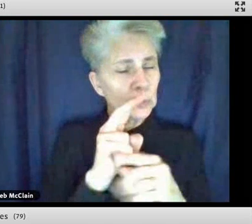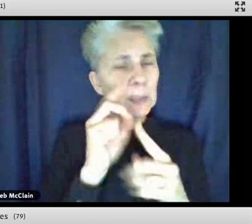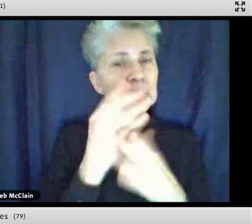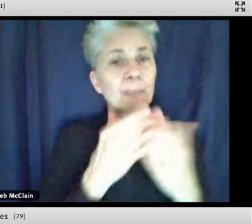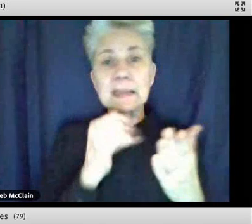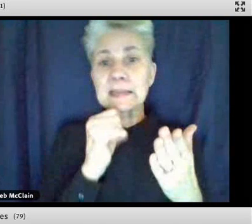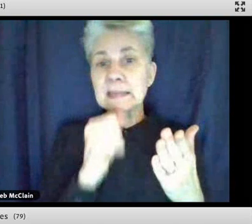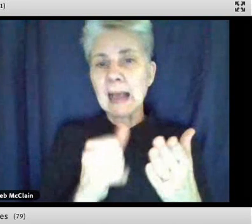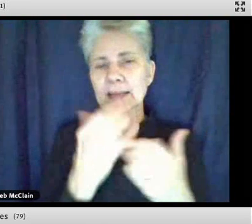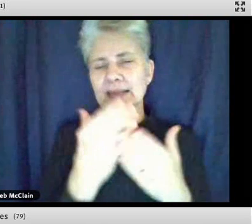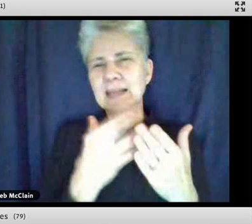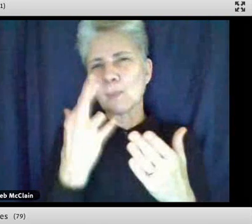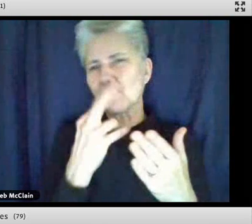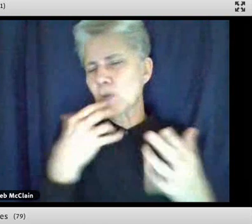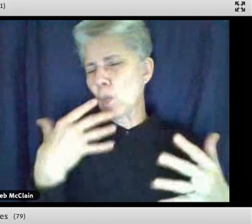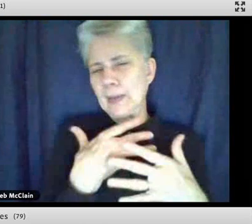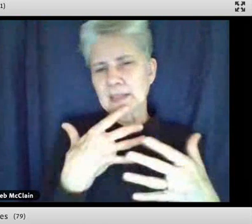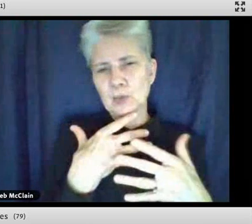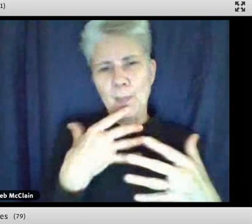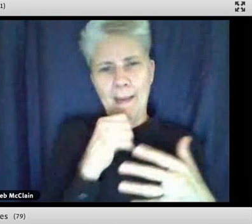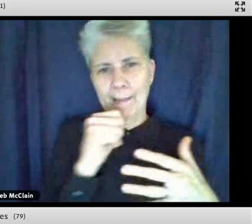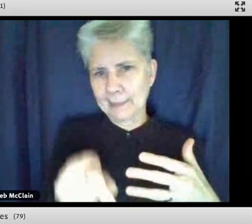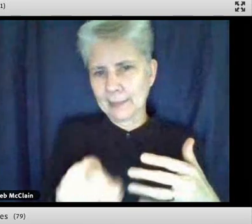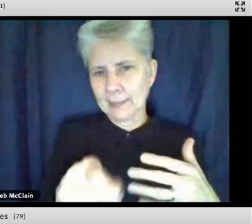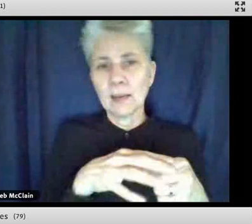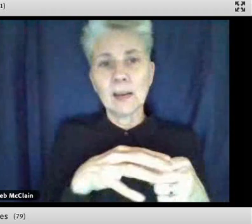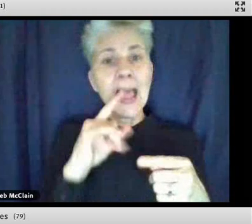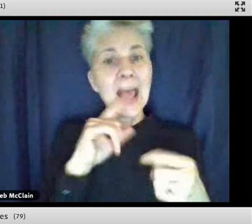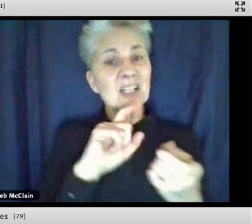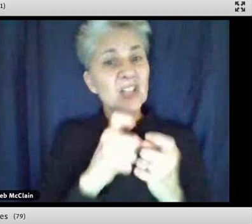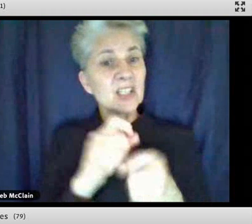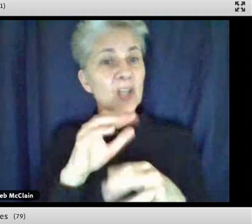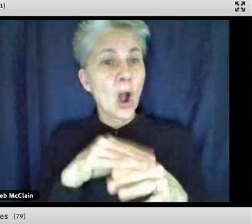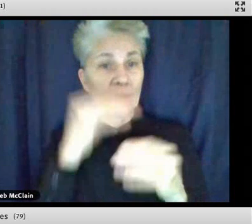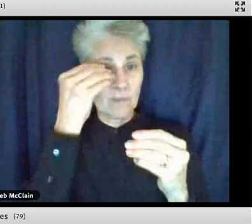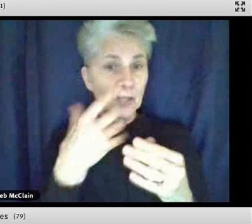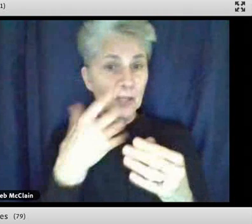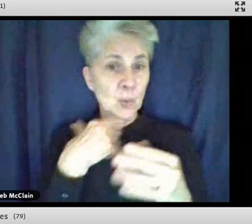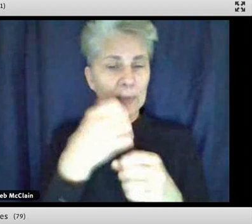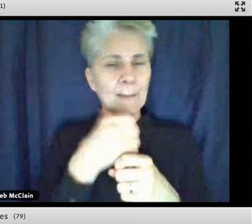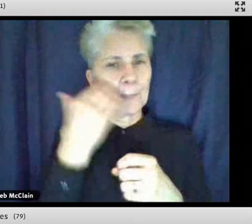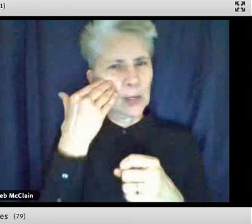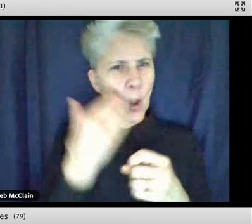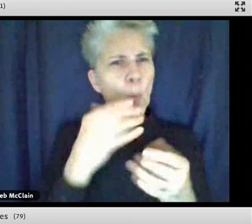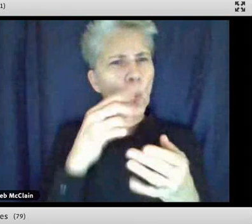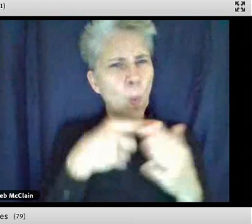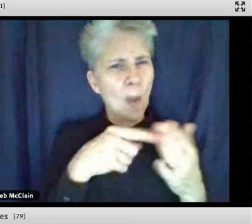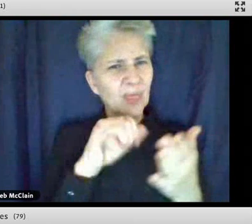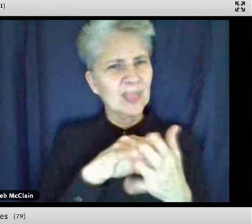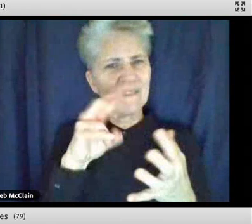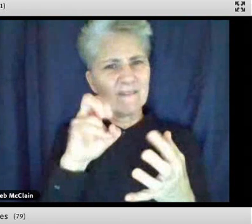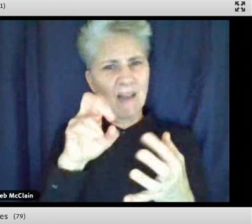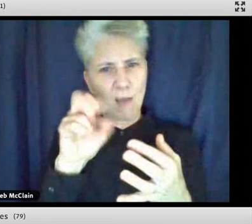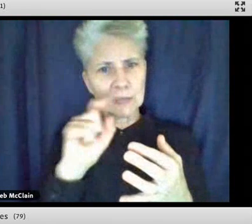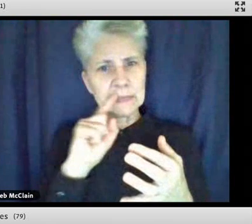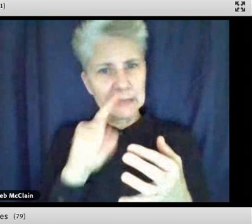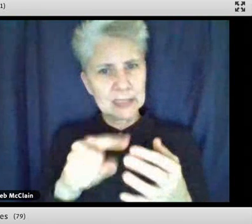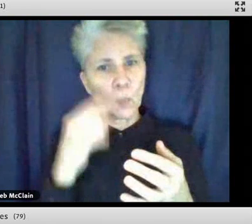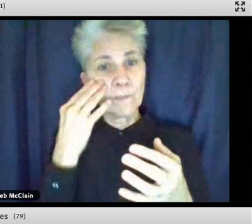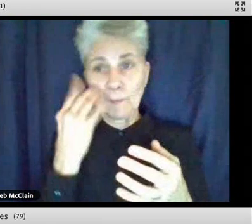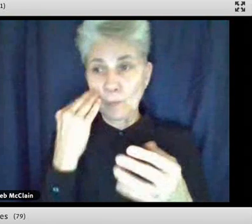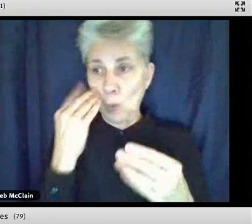some reasons not to panic, and this changes depending on the data we get. But we do know what this is. We've known